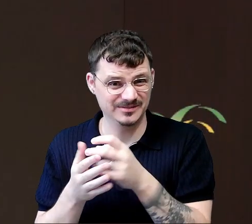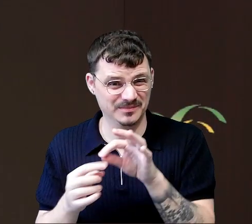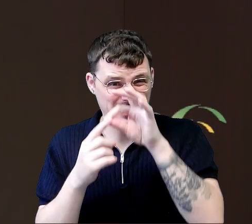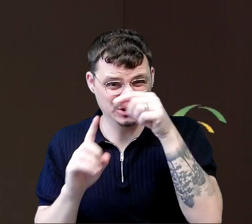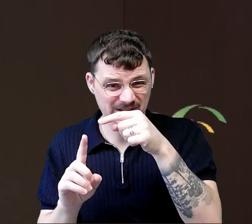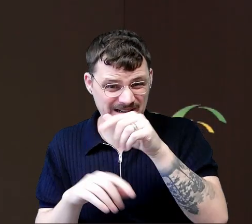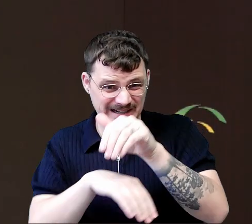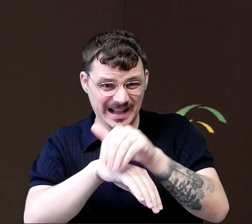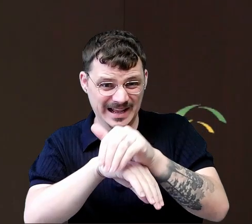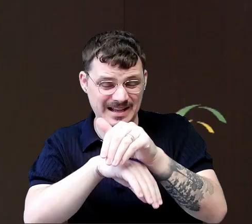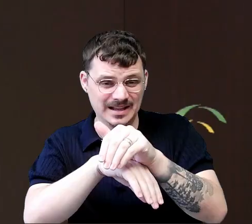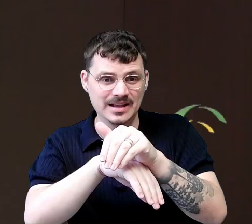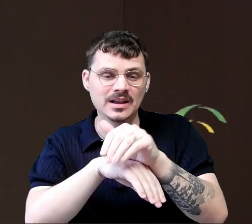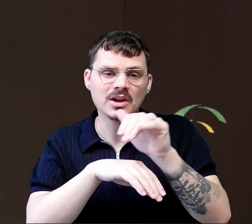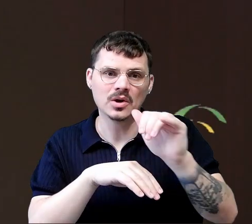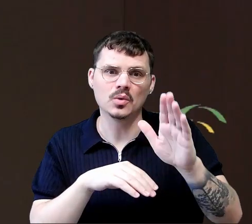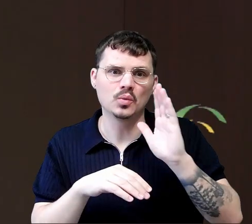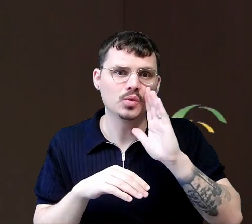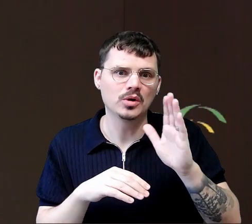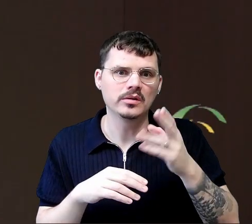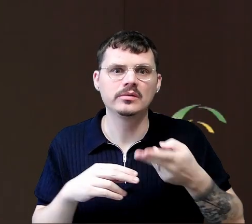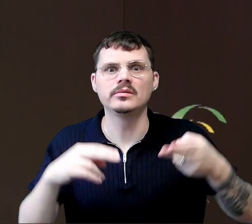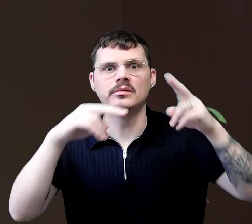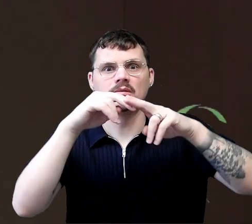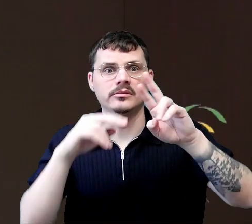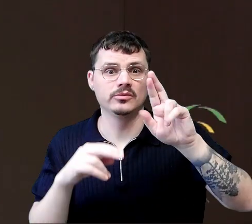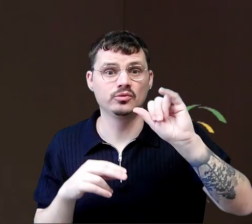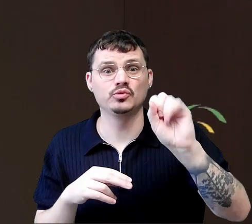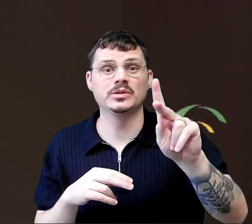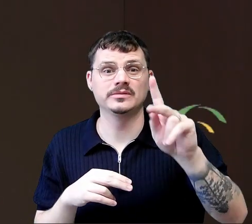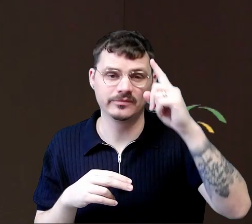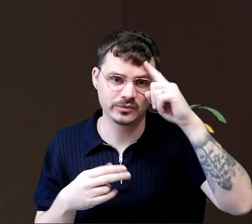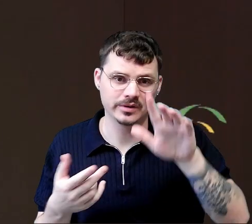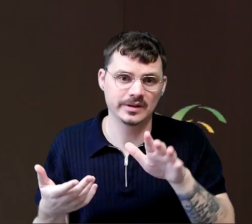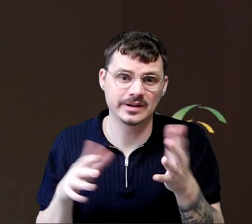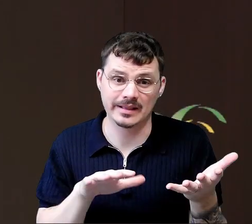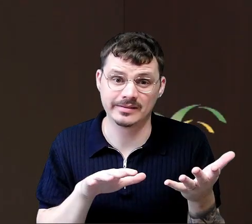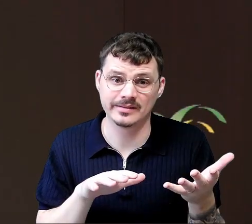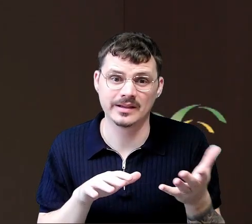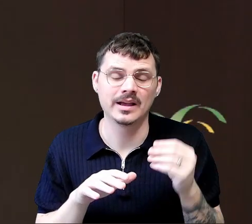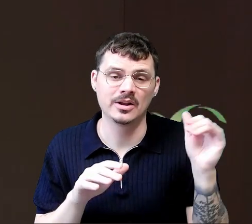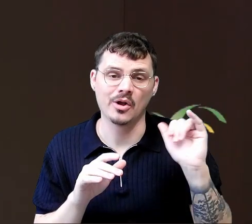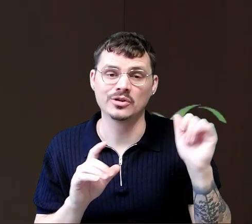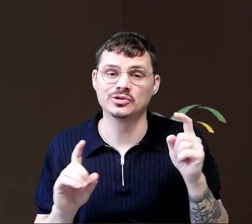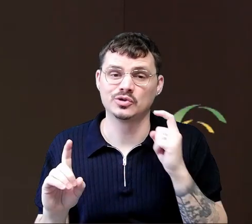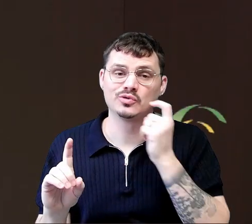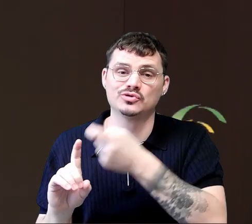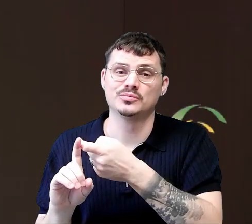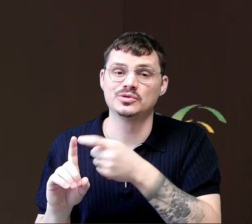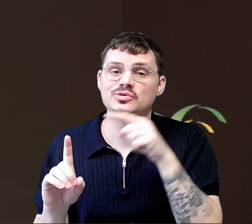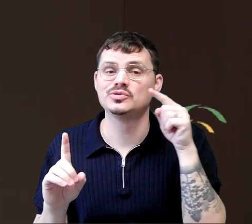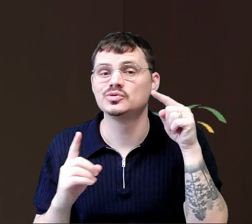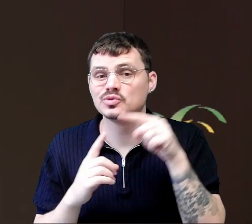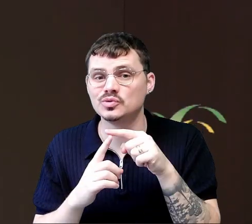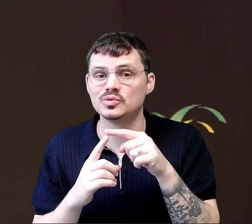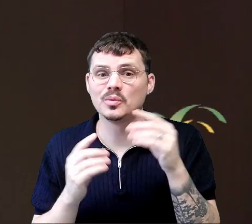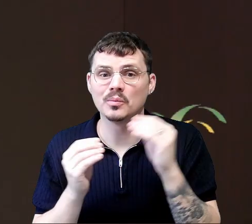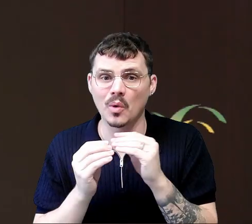nighttime seizures, massively increases the risk of death and also contributes to